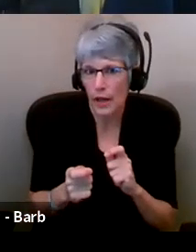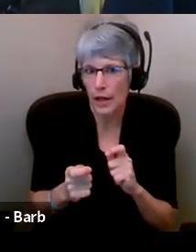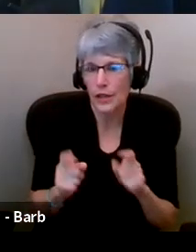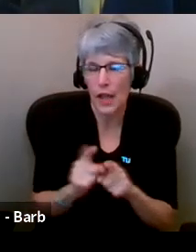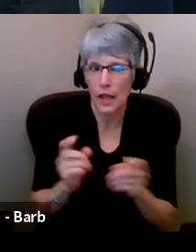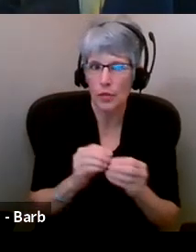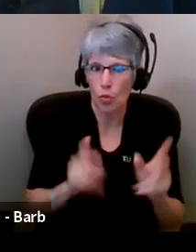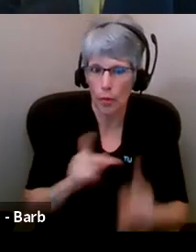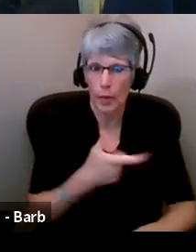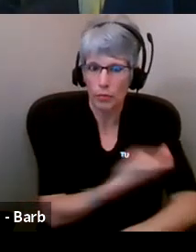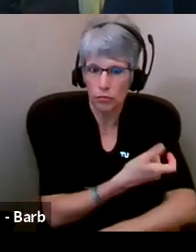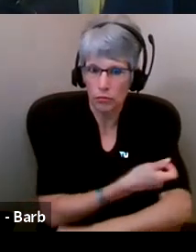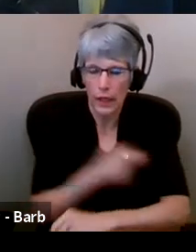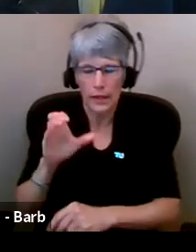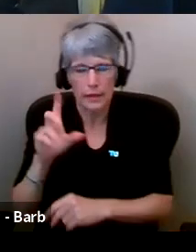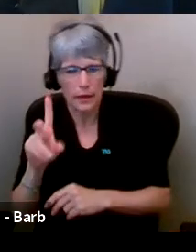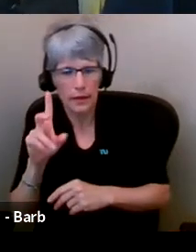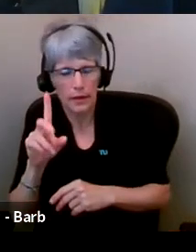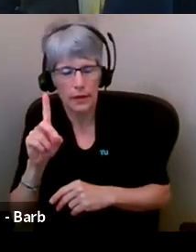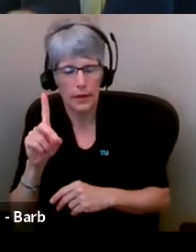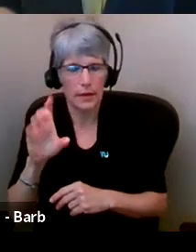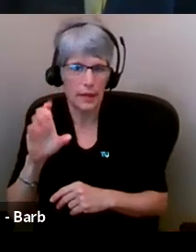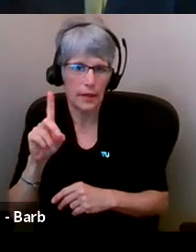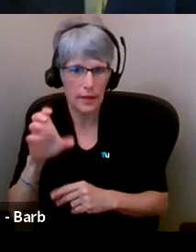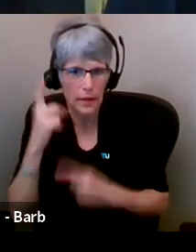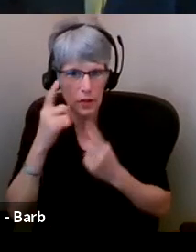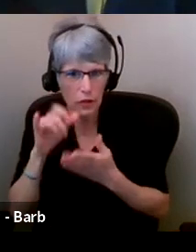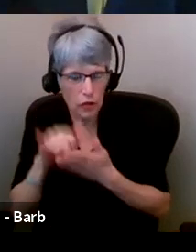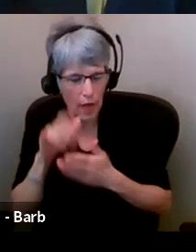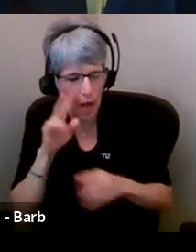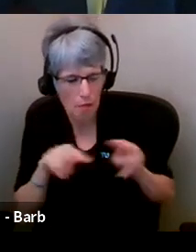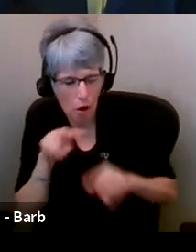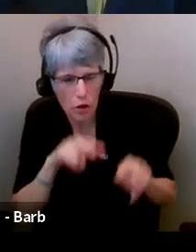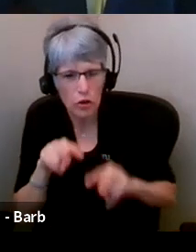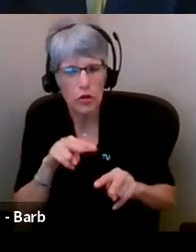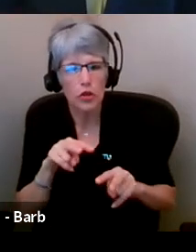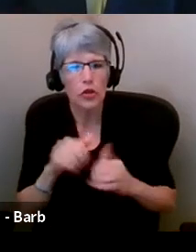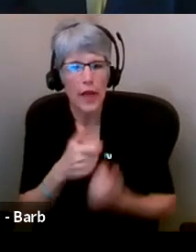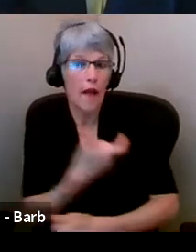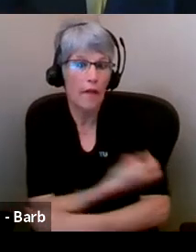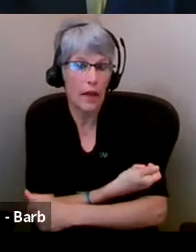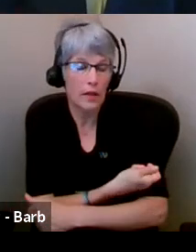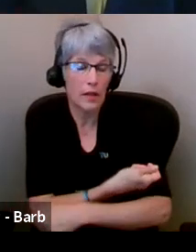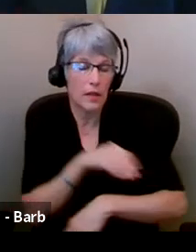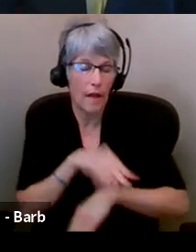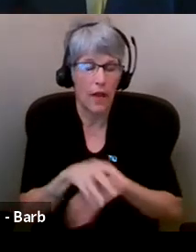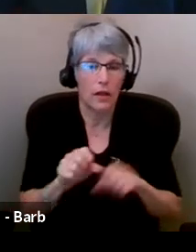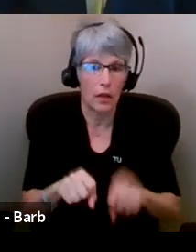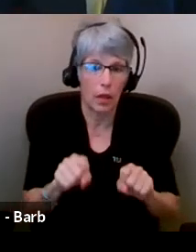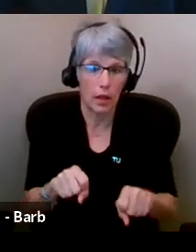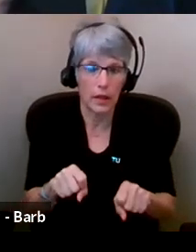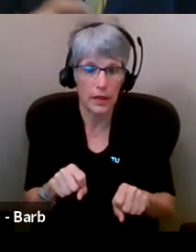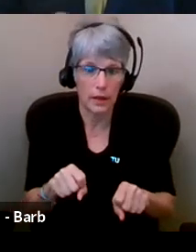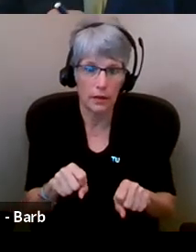CDC looks at that and is continuing to monitor how vaccines impact the ability to